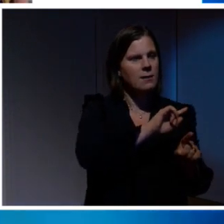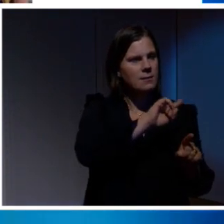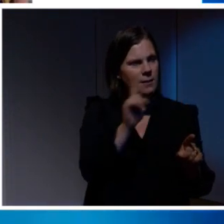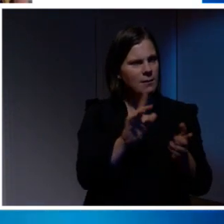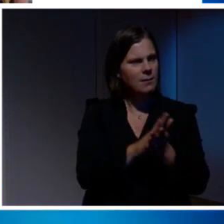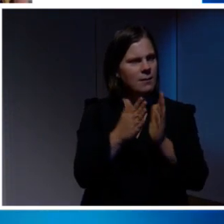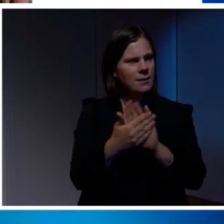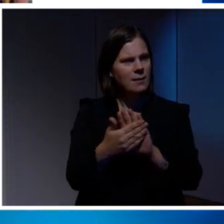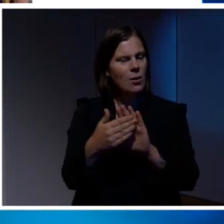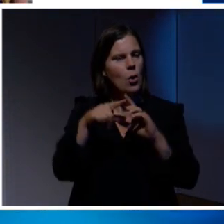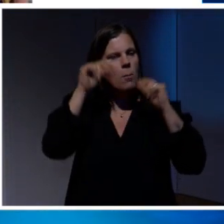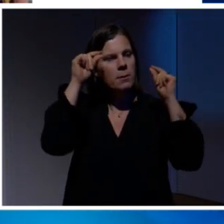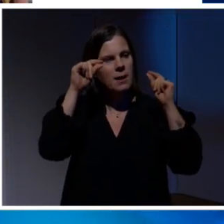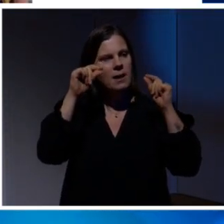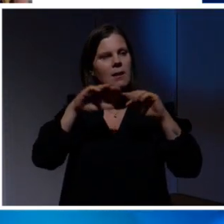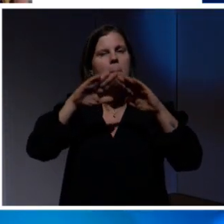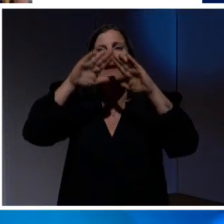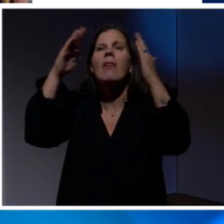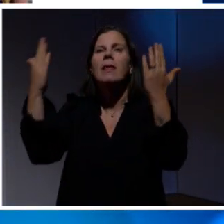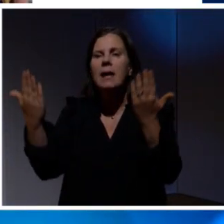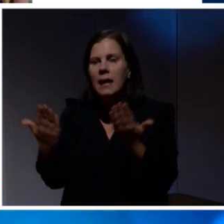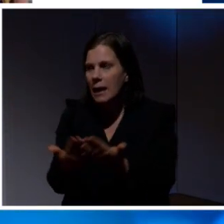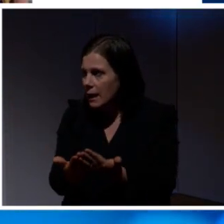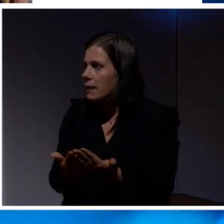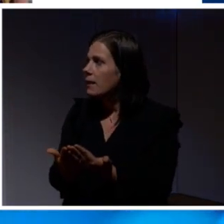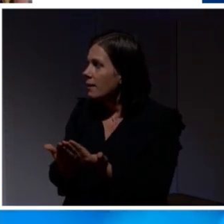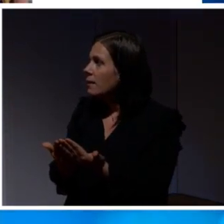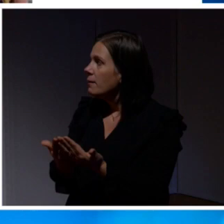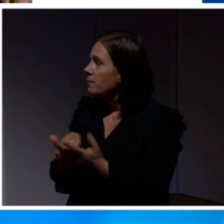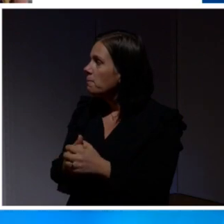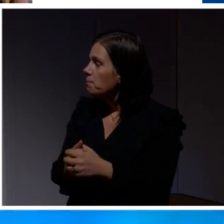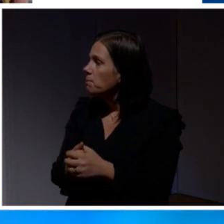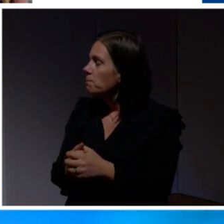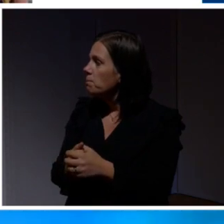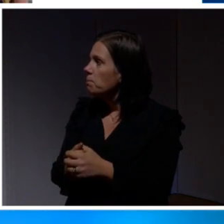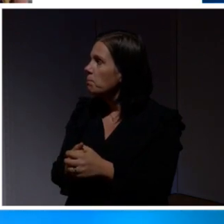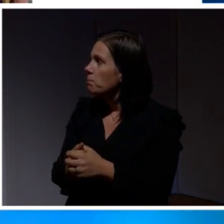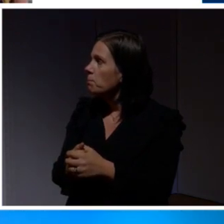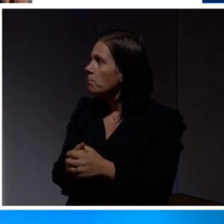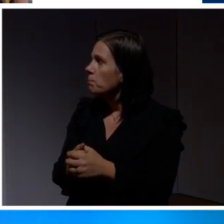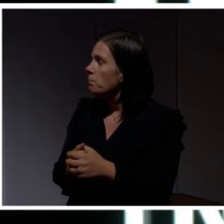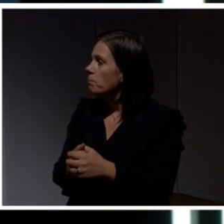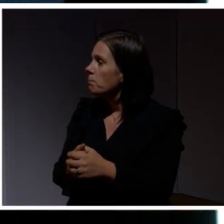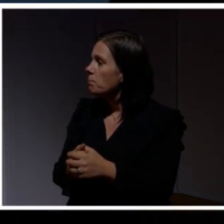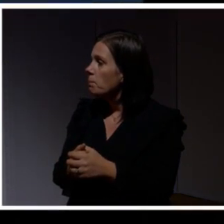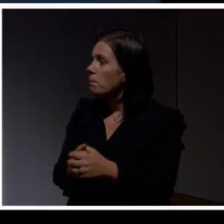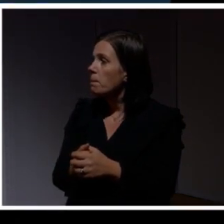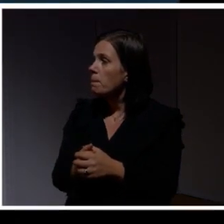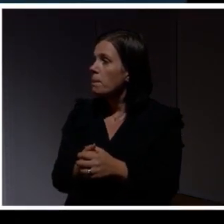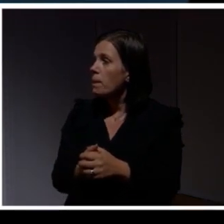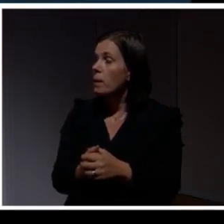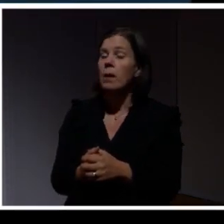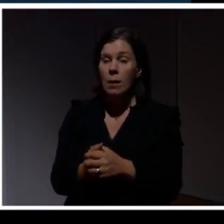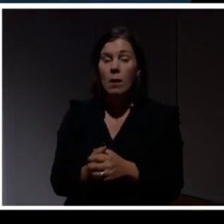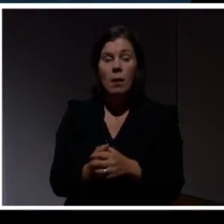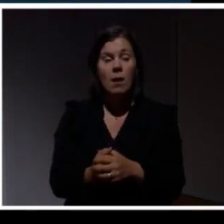don't know what you were doing when you were her age. I was not discovering planets, not in that way. So I think that,